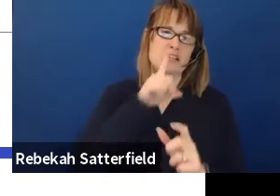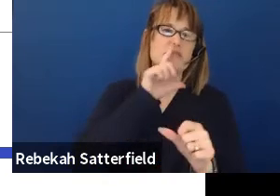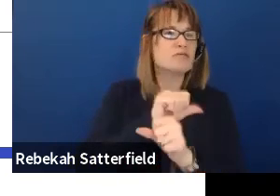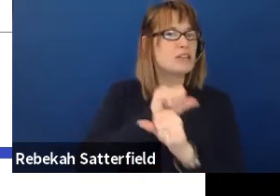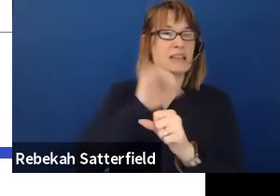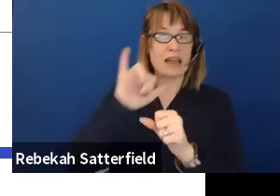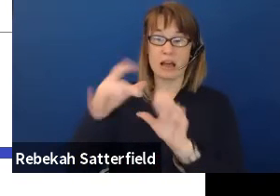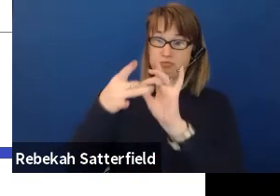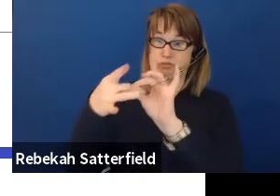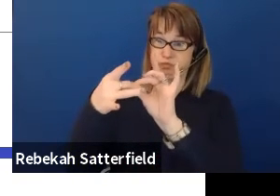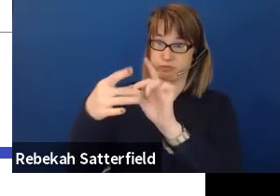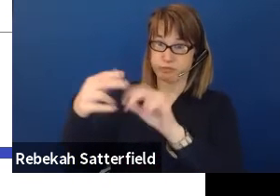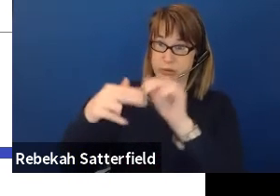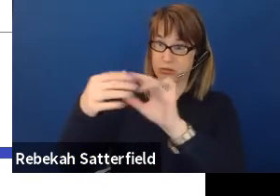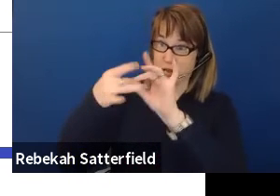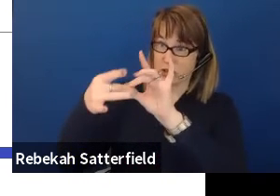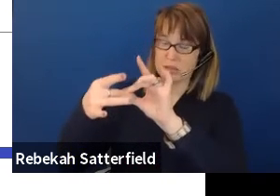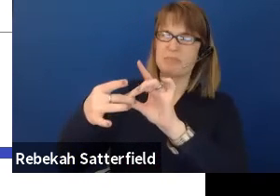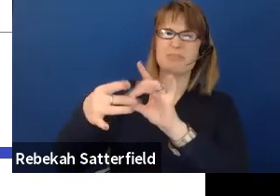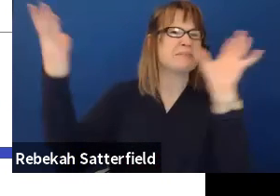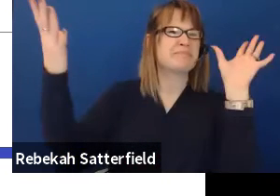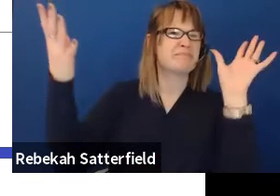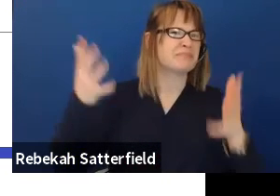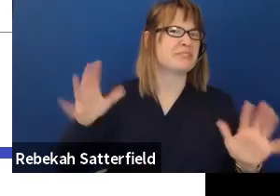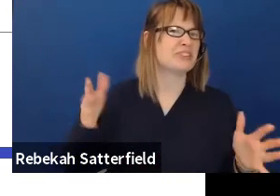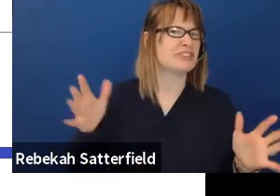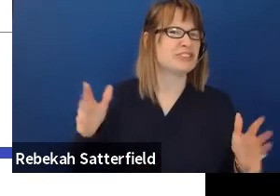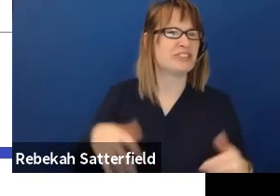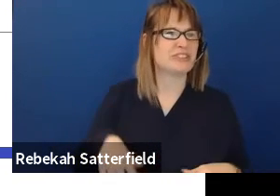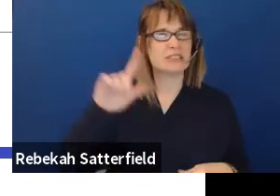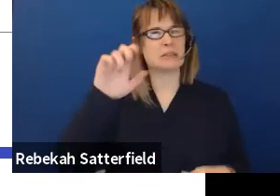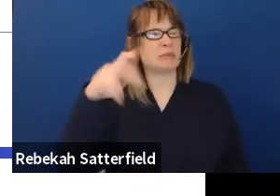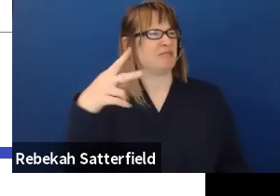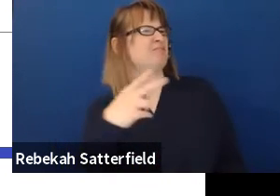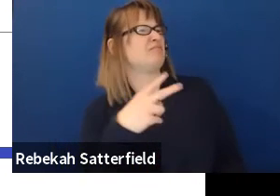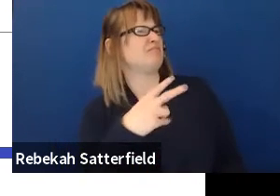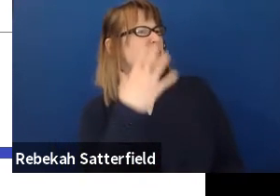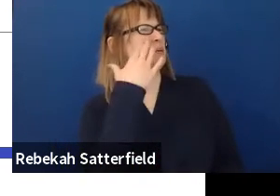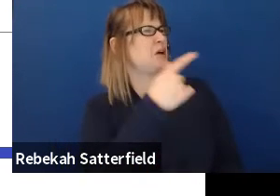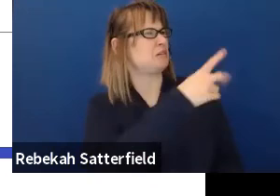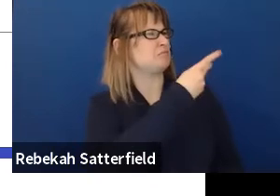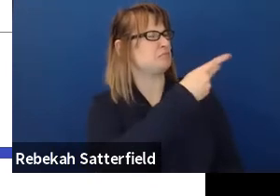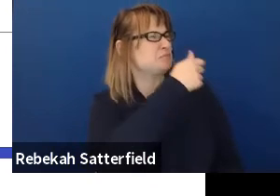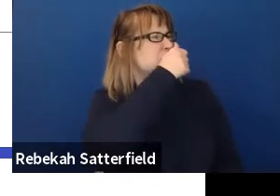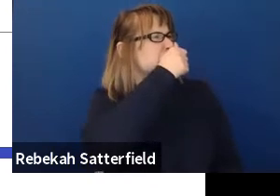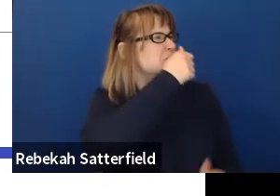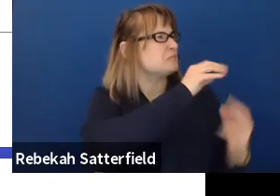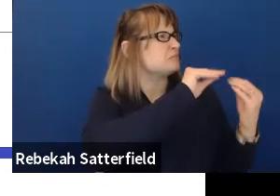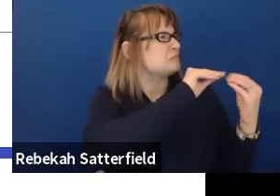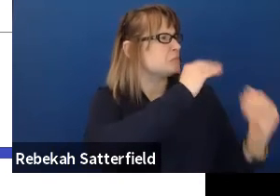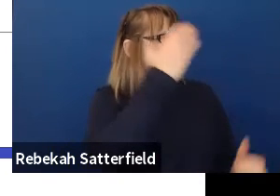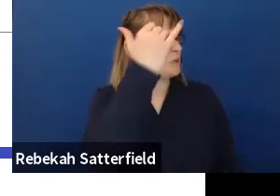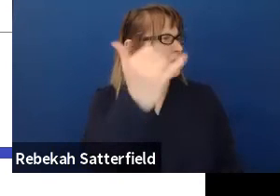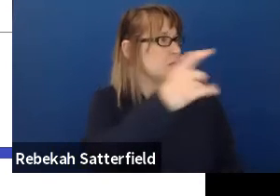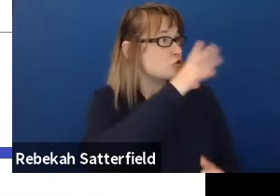trust between the patient and the provider, as the LEP is going to wonder, what are they talking about? Are they talking